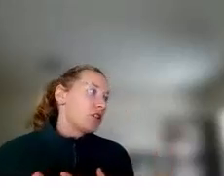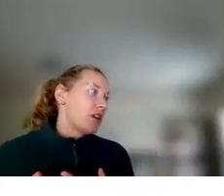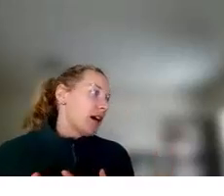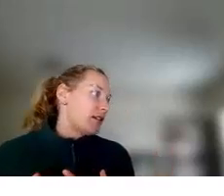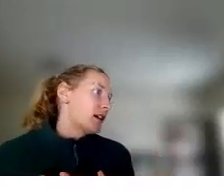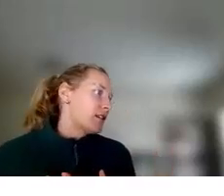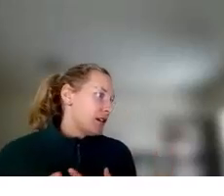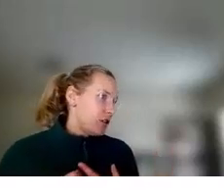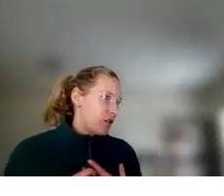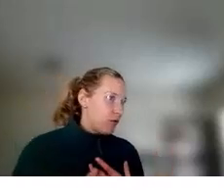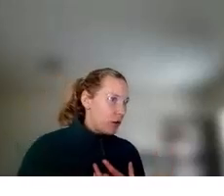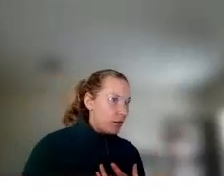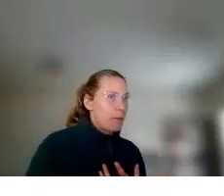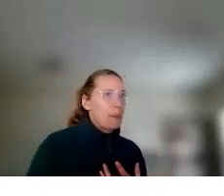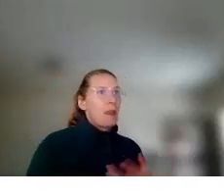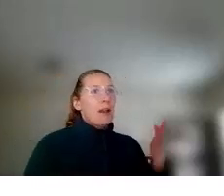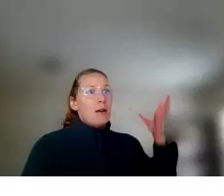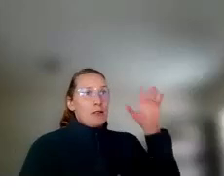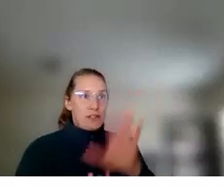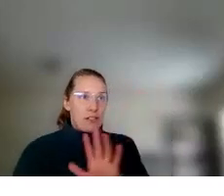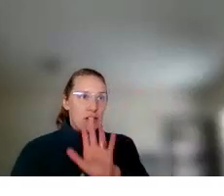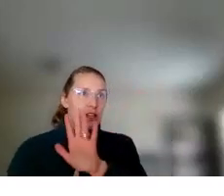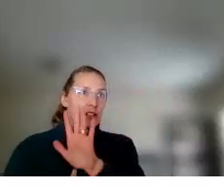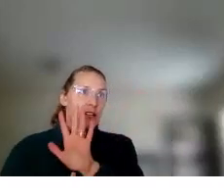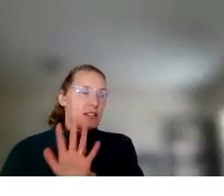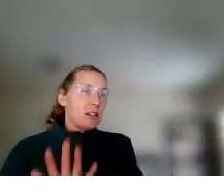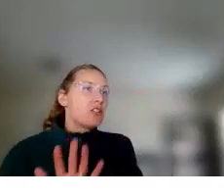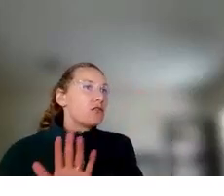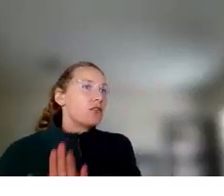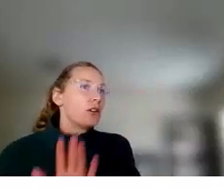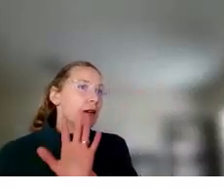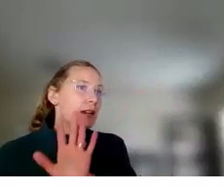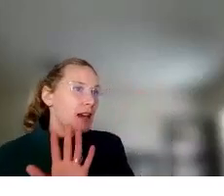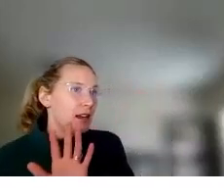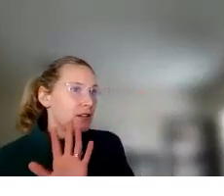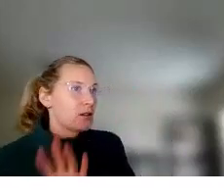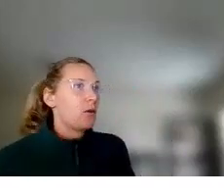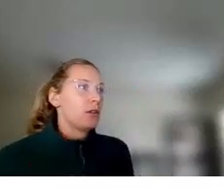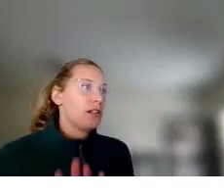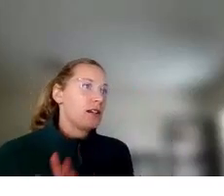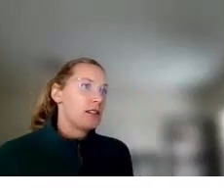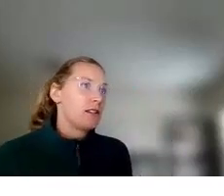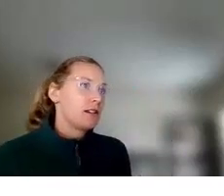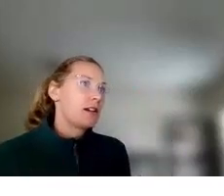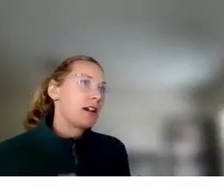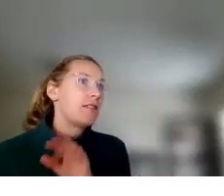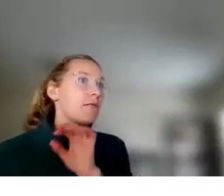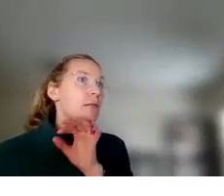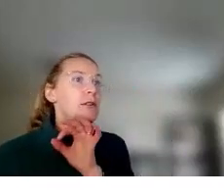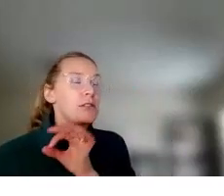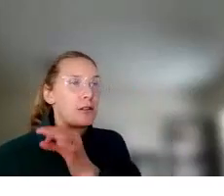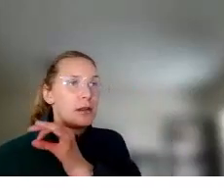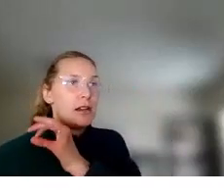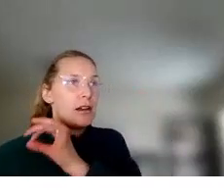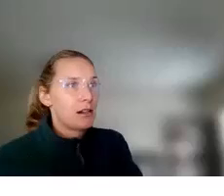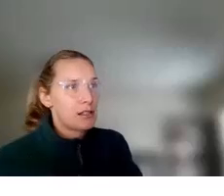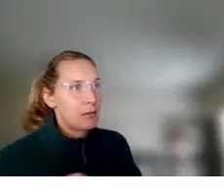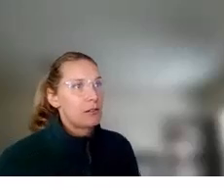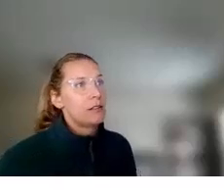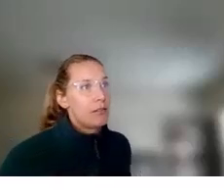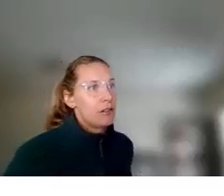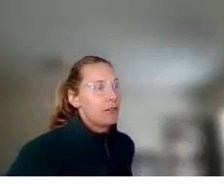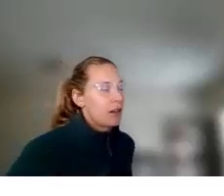a physician attestation form. The physician attestation form, again, is only necessary if members are